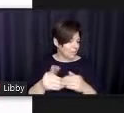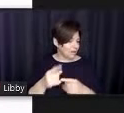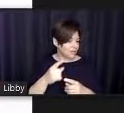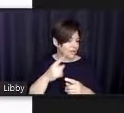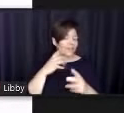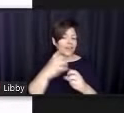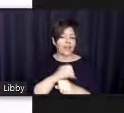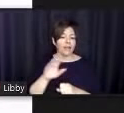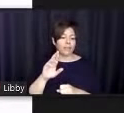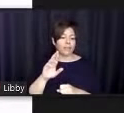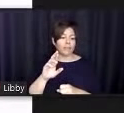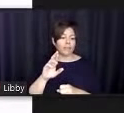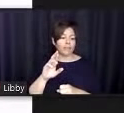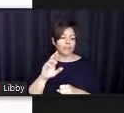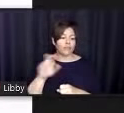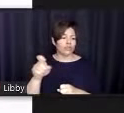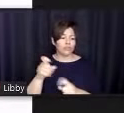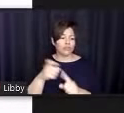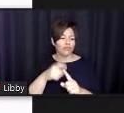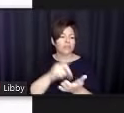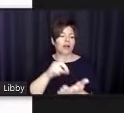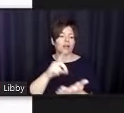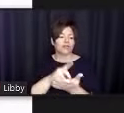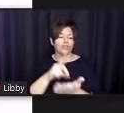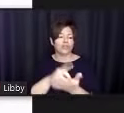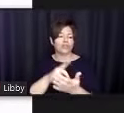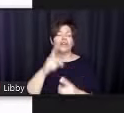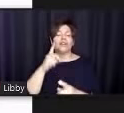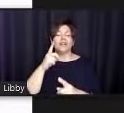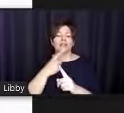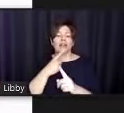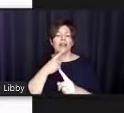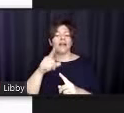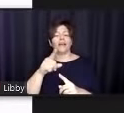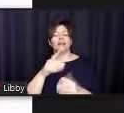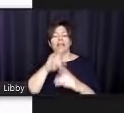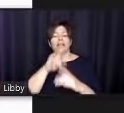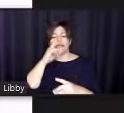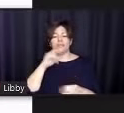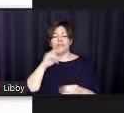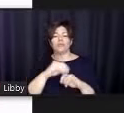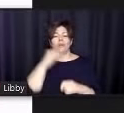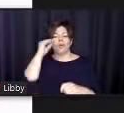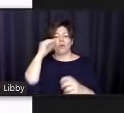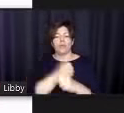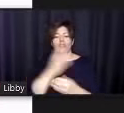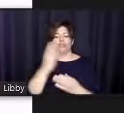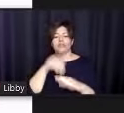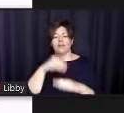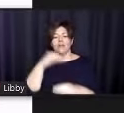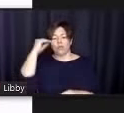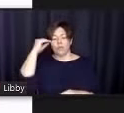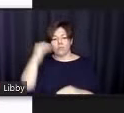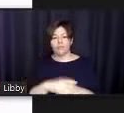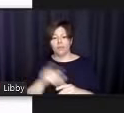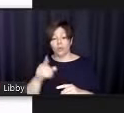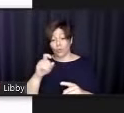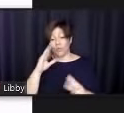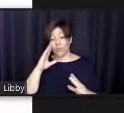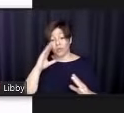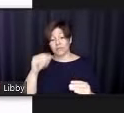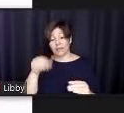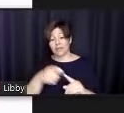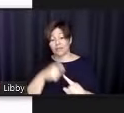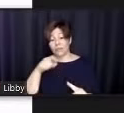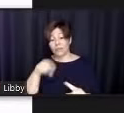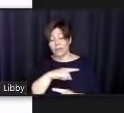needs to be educated at home. Kid needs to stay at home and kid needs to receive services at home. So you're going to expect this, right?